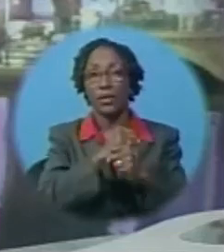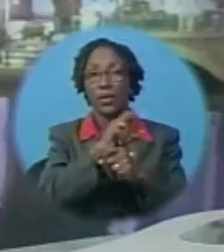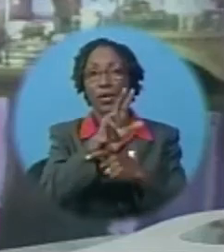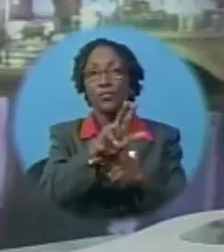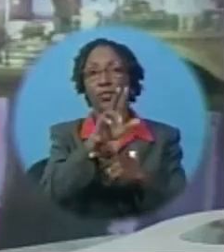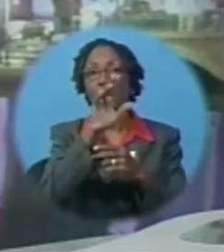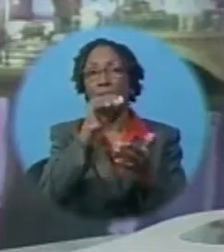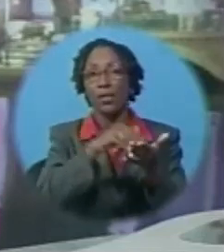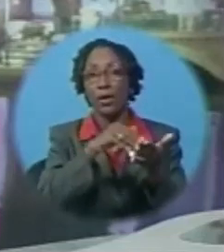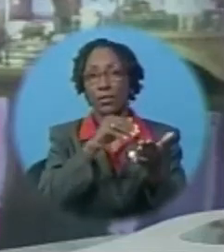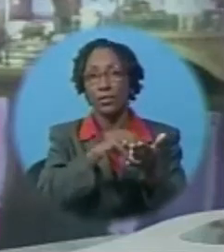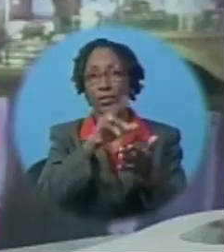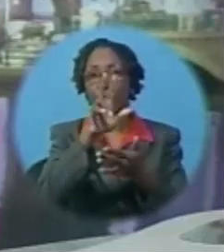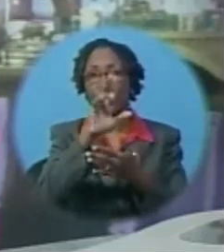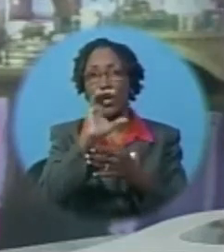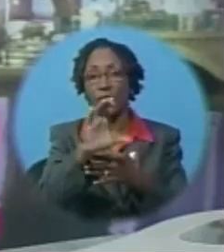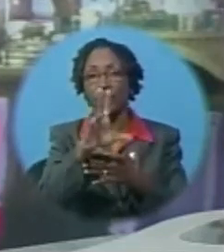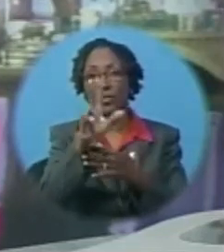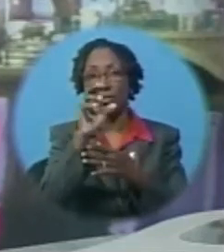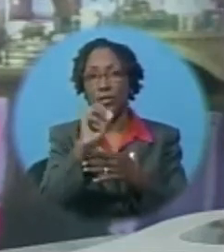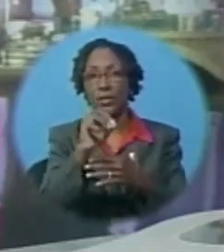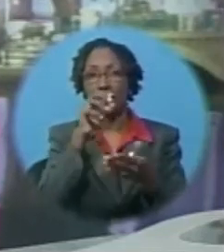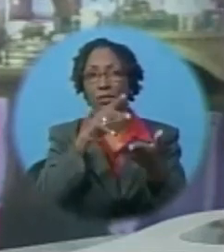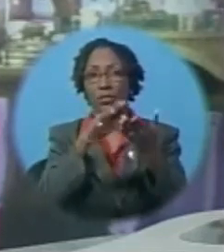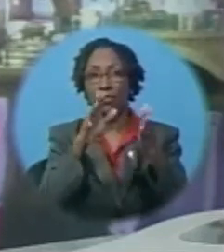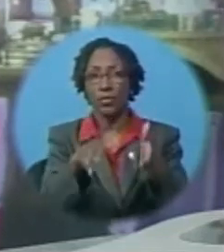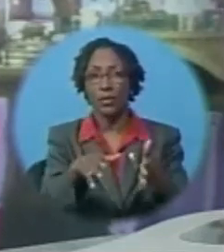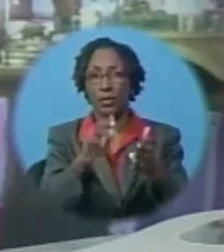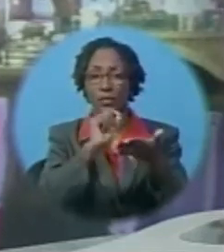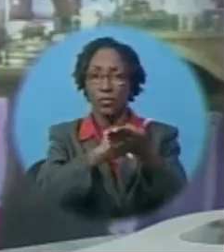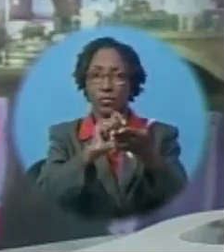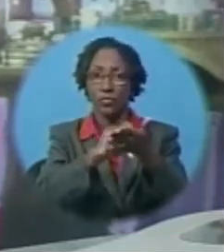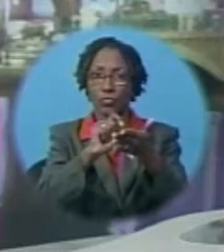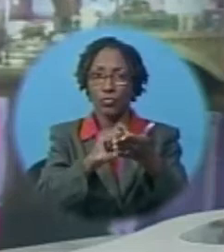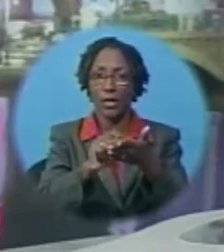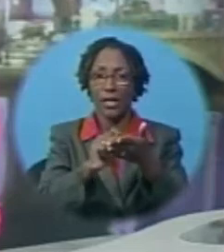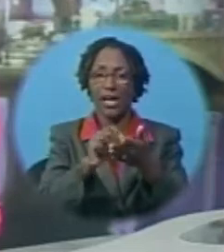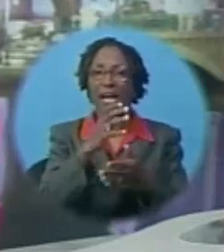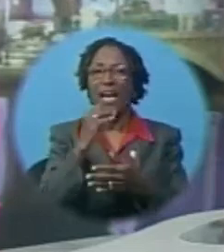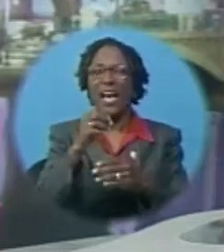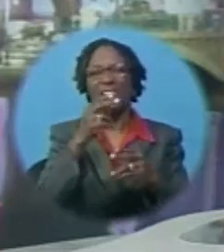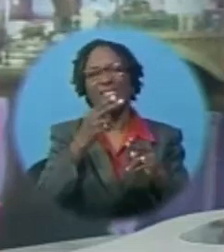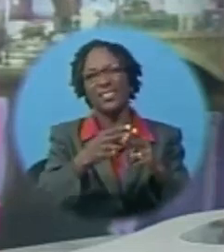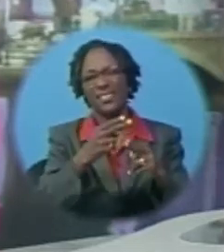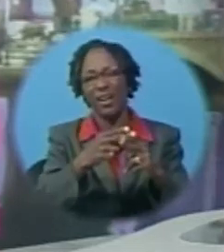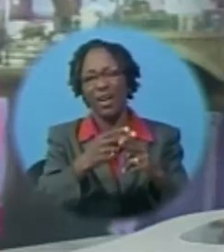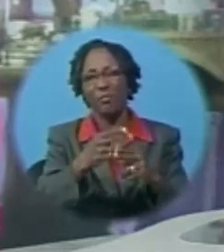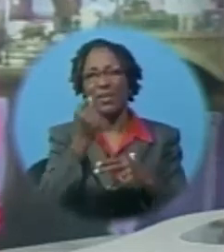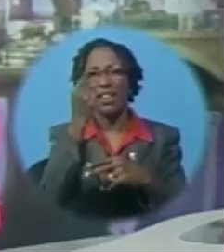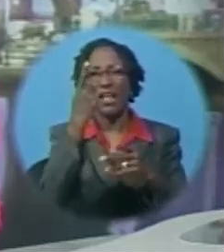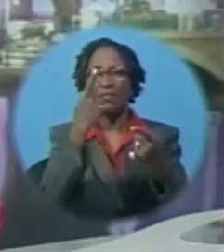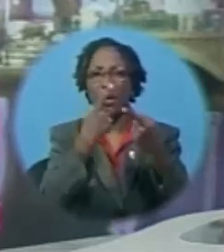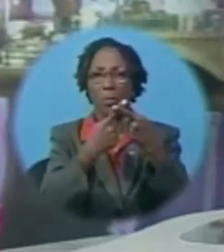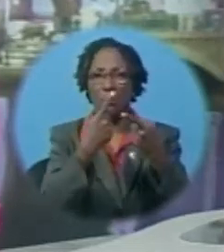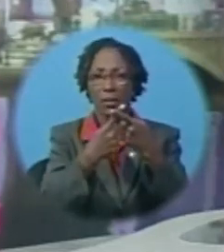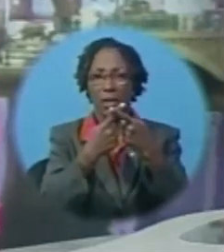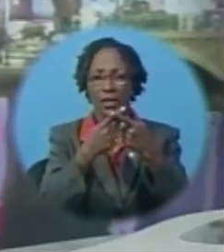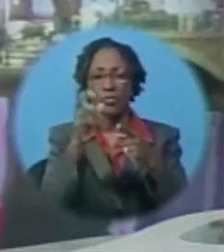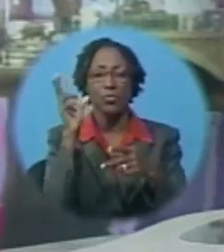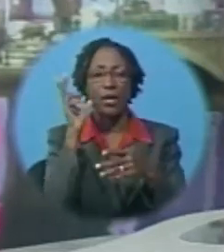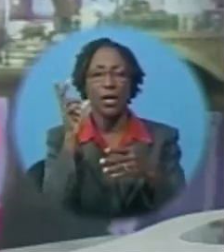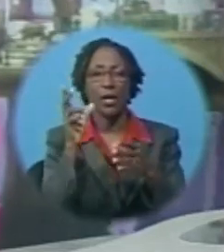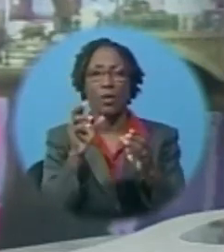3,330 students were registered to write the exam, often referred to as the 11+. We hear more in this report from Kishmar Singis.